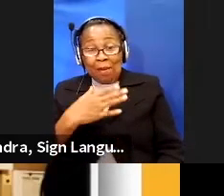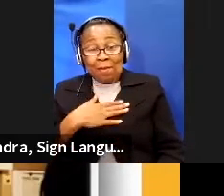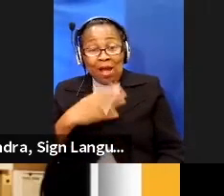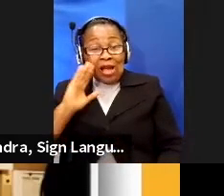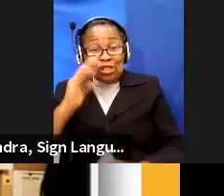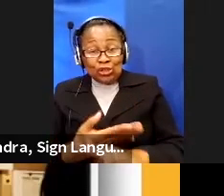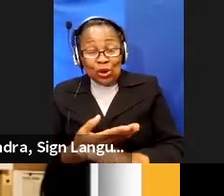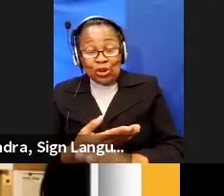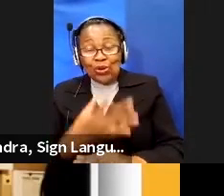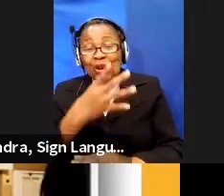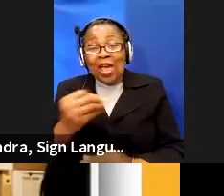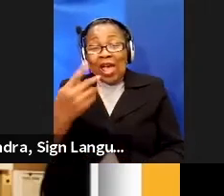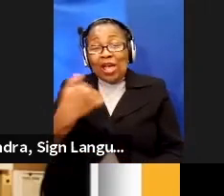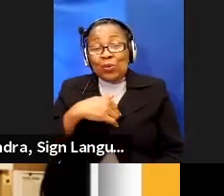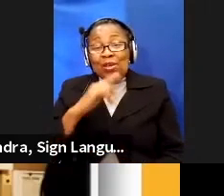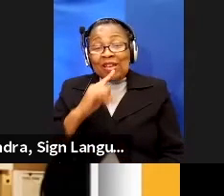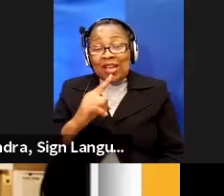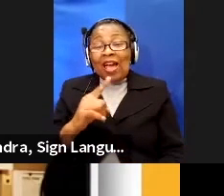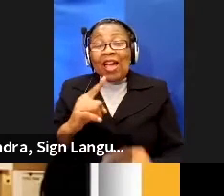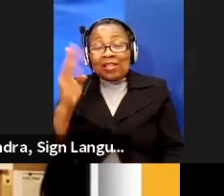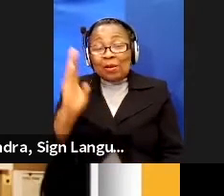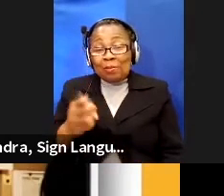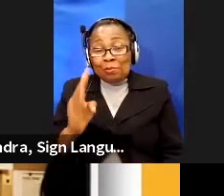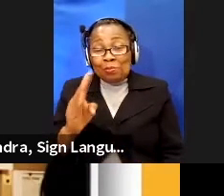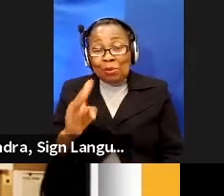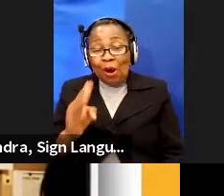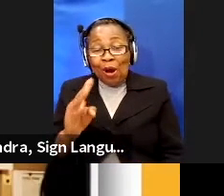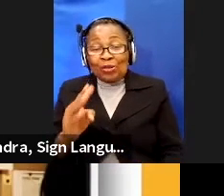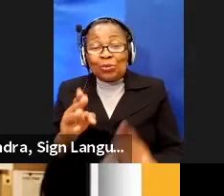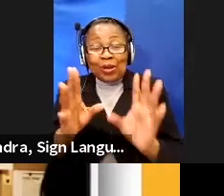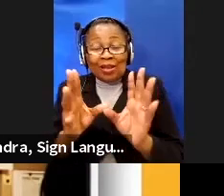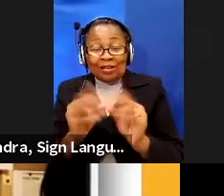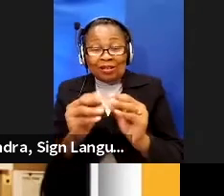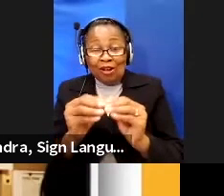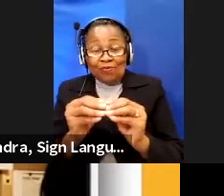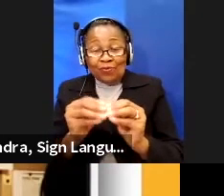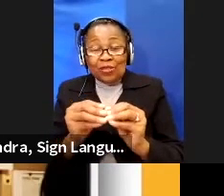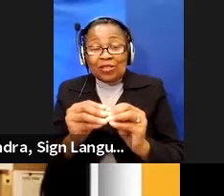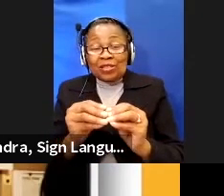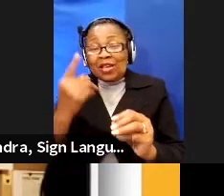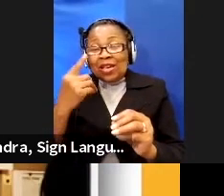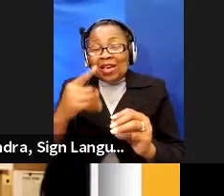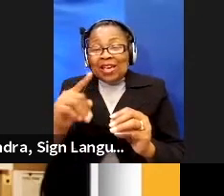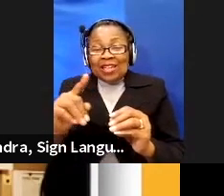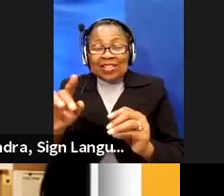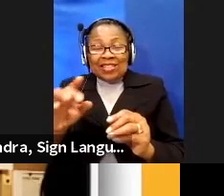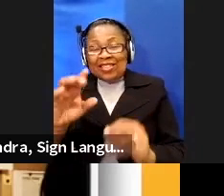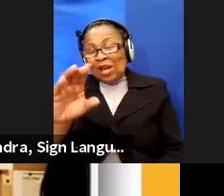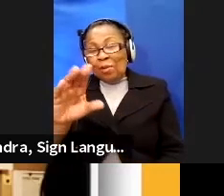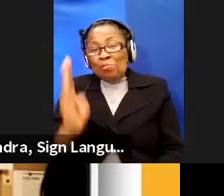And we are at a conference called Broadway Con. It's like Comic Con for geeks. And at that